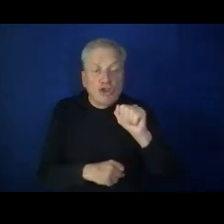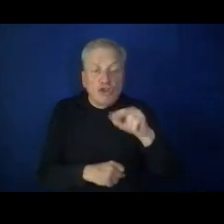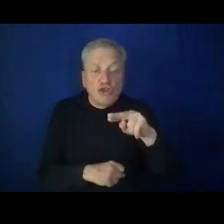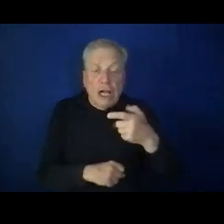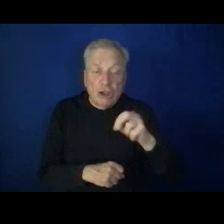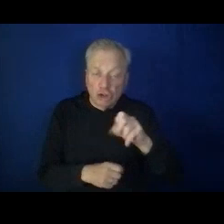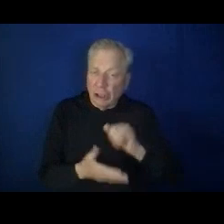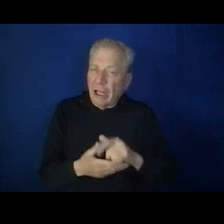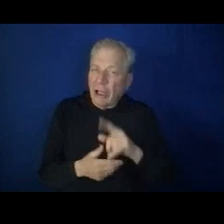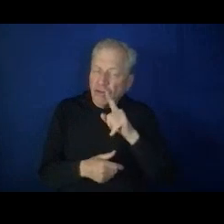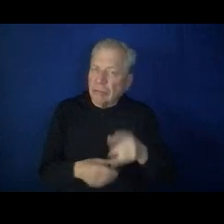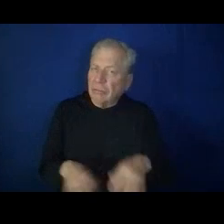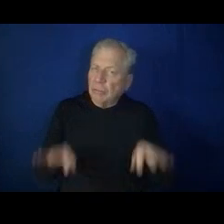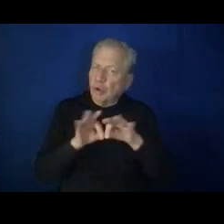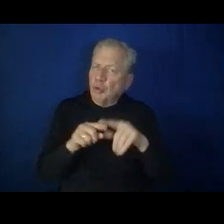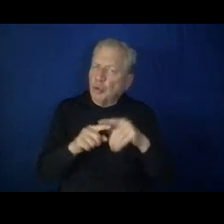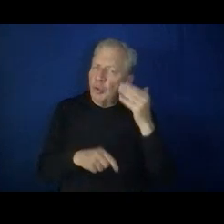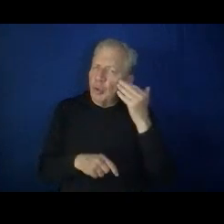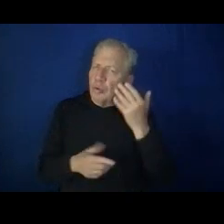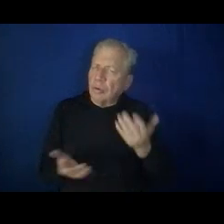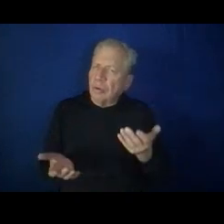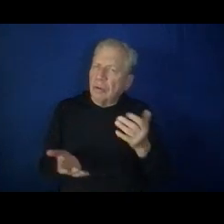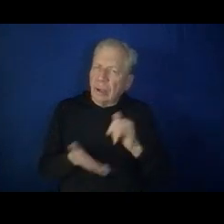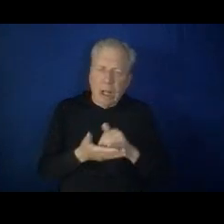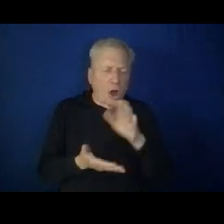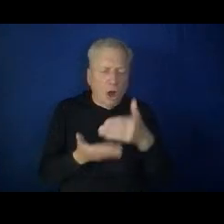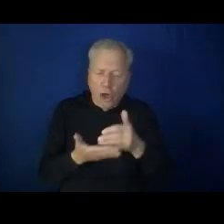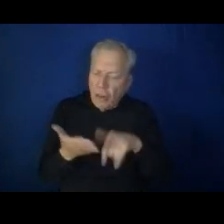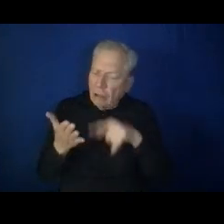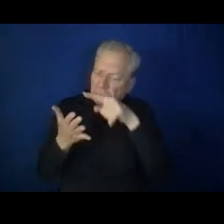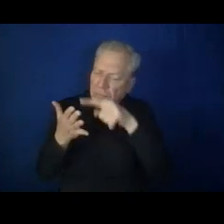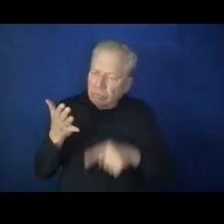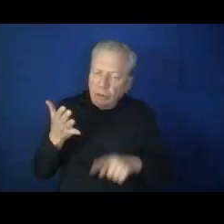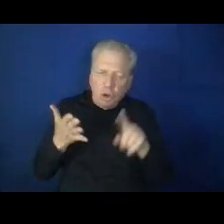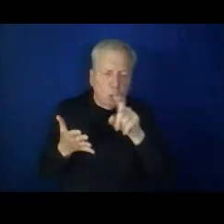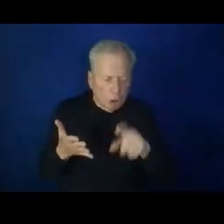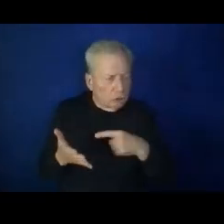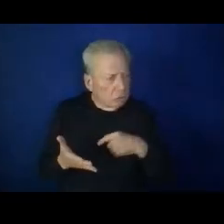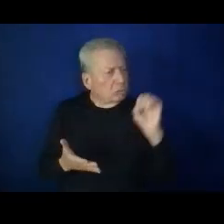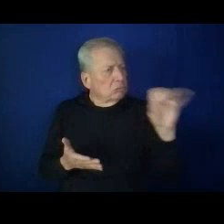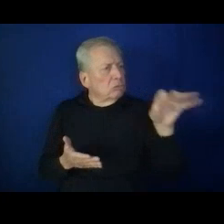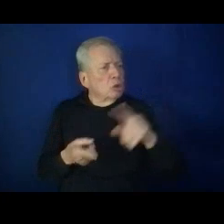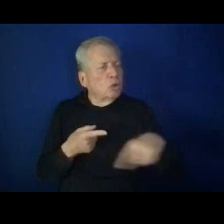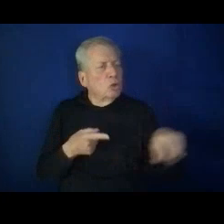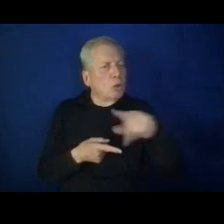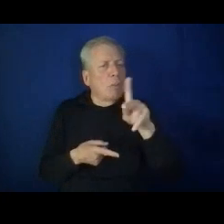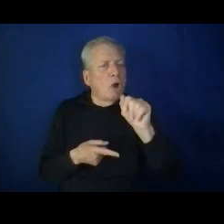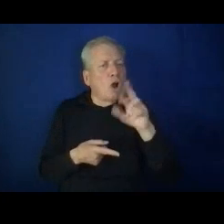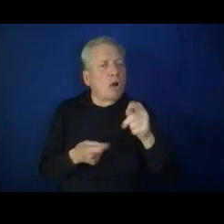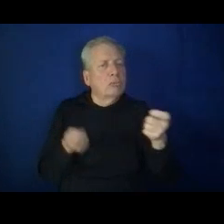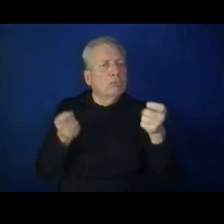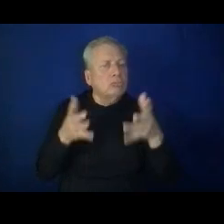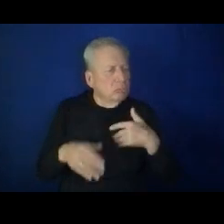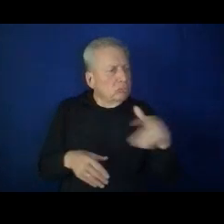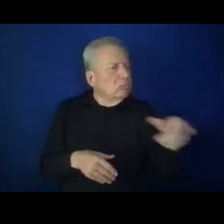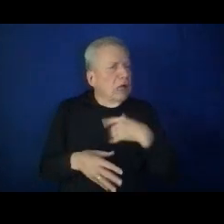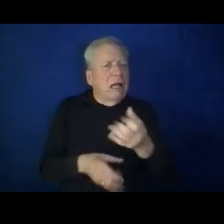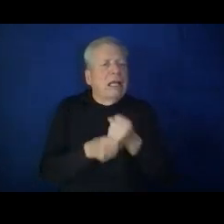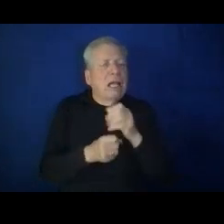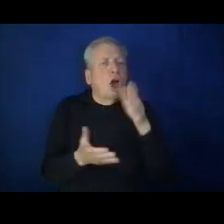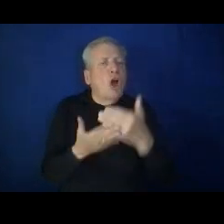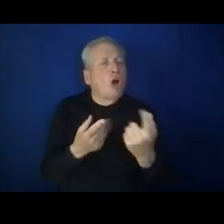counterintuitive, bring those questions along to park administration. I take all inquiries very seriously